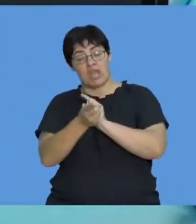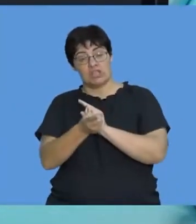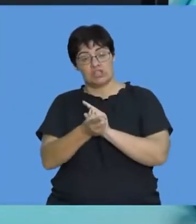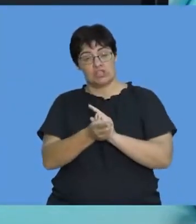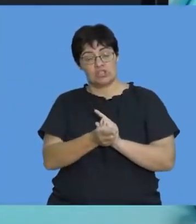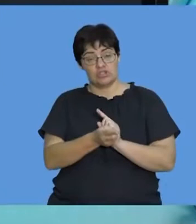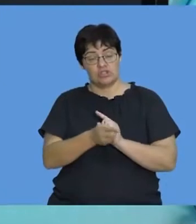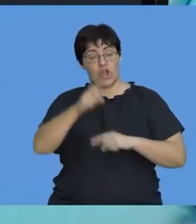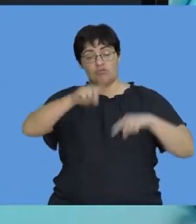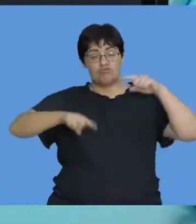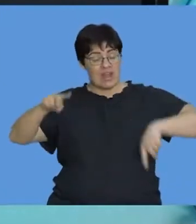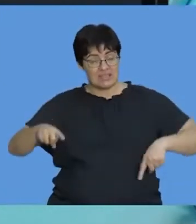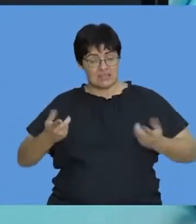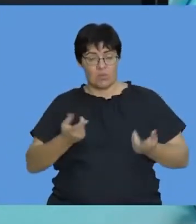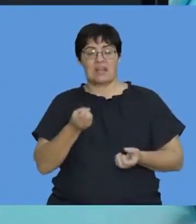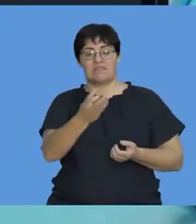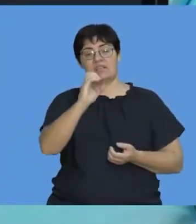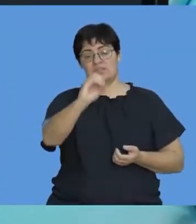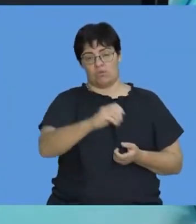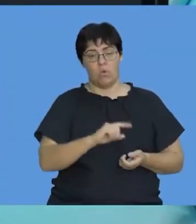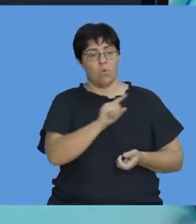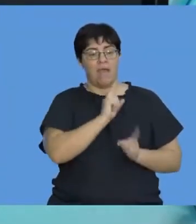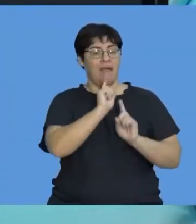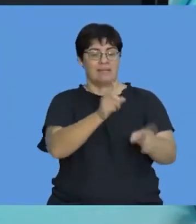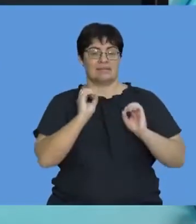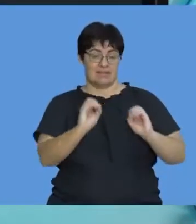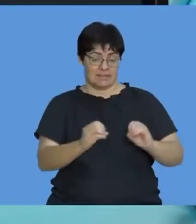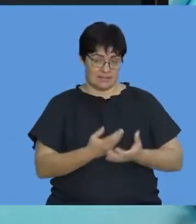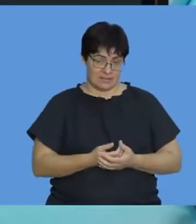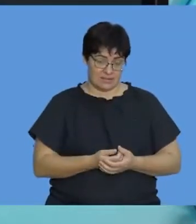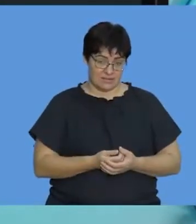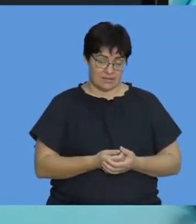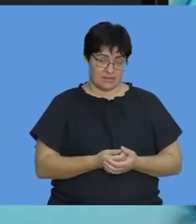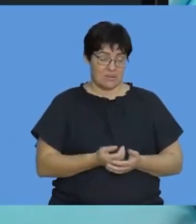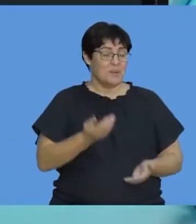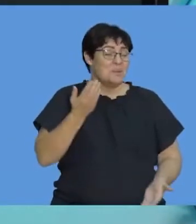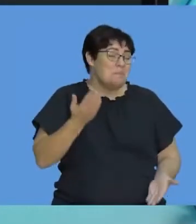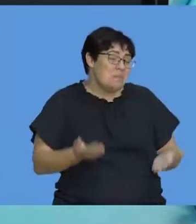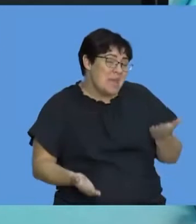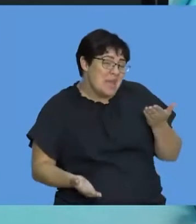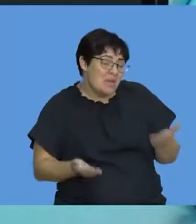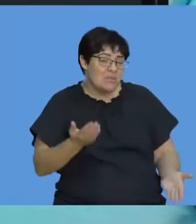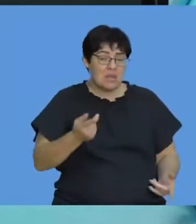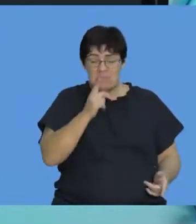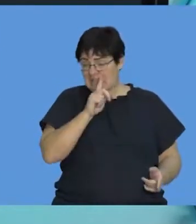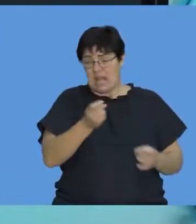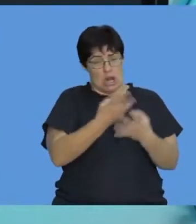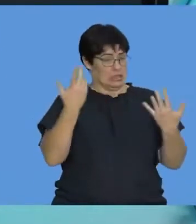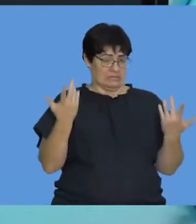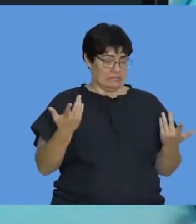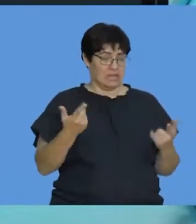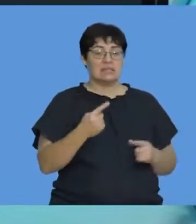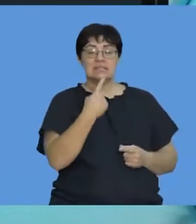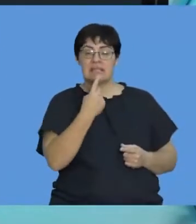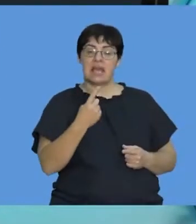momentum, they're going to give you naught, because you haven't answered the question. They may, though I haven't seen it very